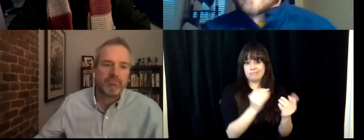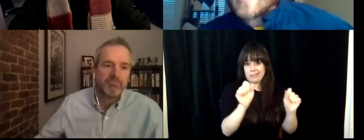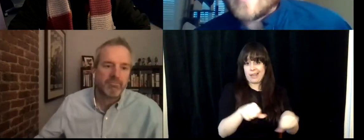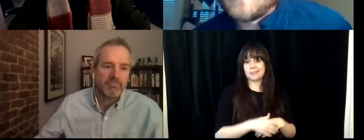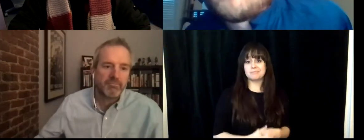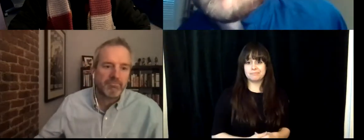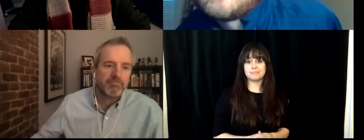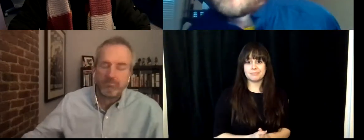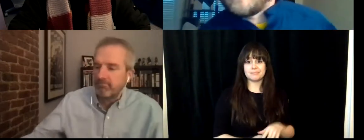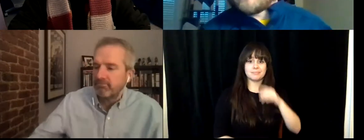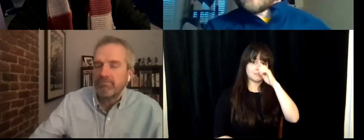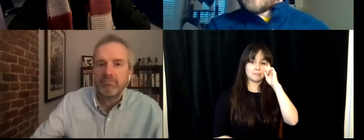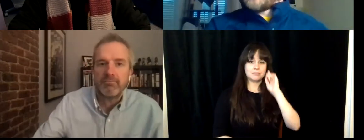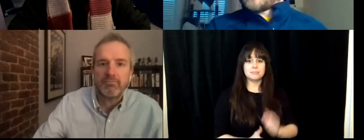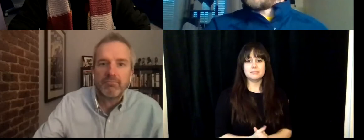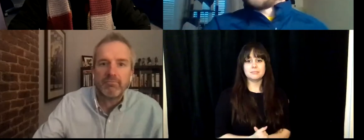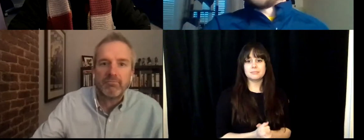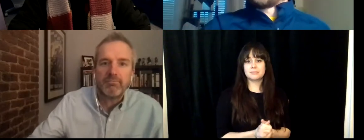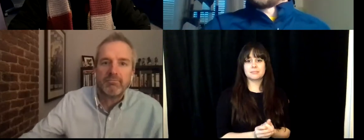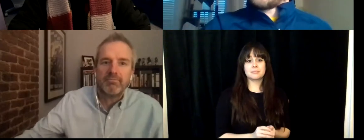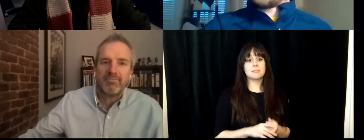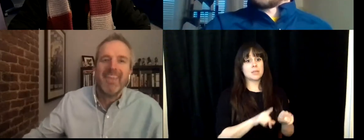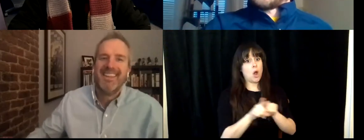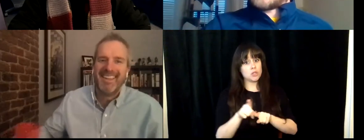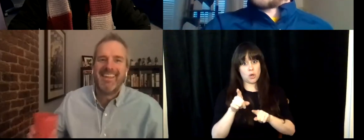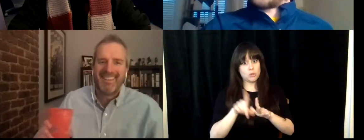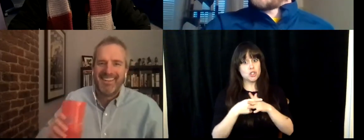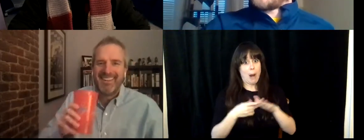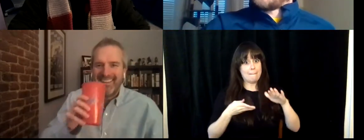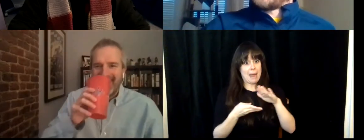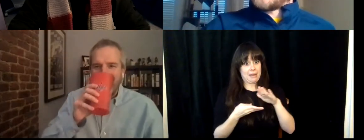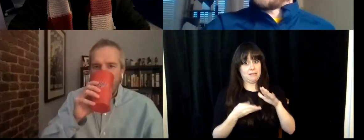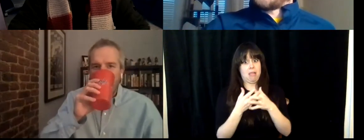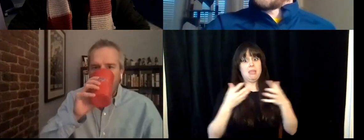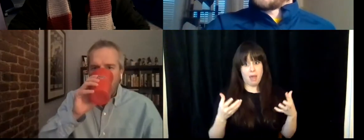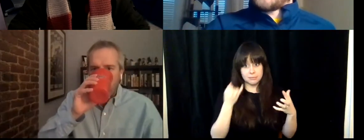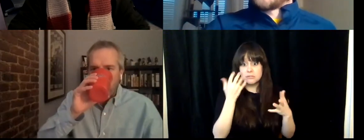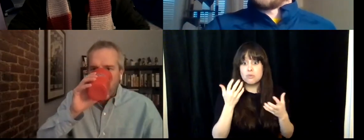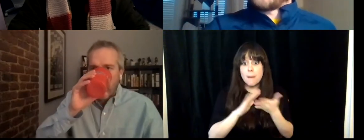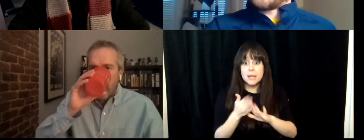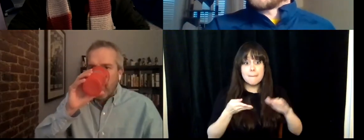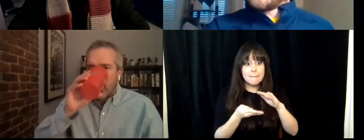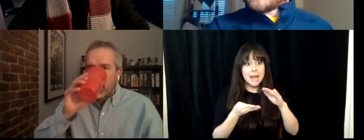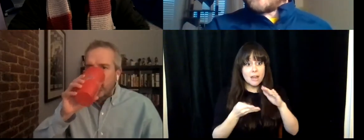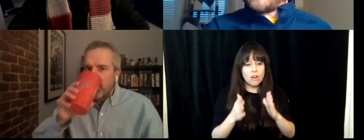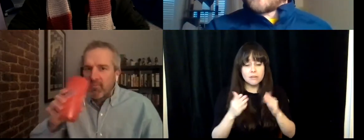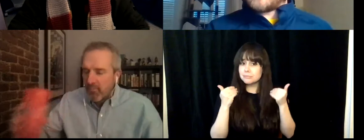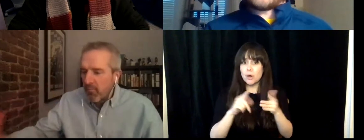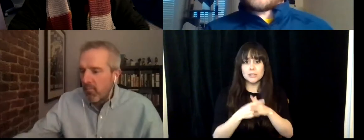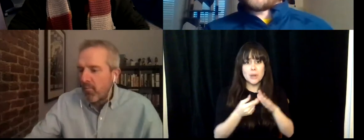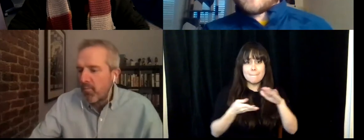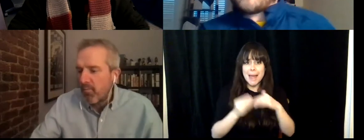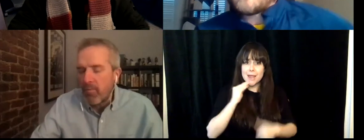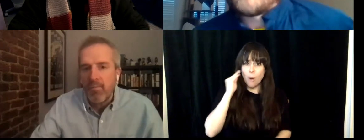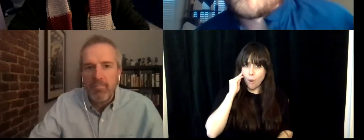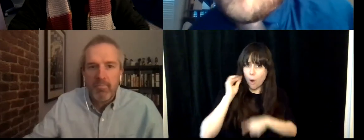Absolutely, man. Thanks, Jim. And one thing you should definitely do is you should bake a lot. You should bake all the time. If you want to be a baker, you should bake. But yeah,